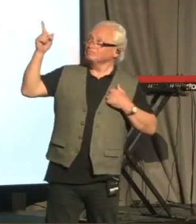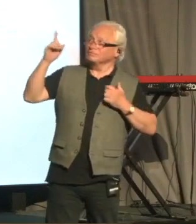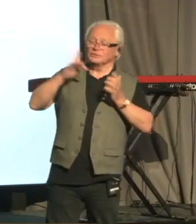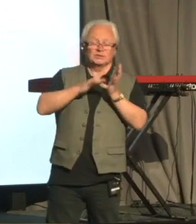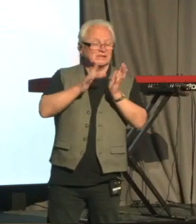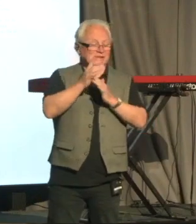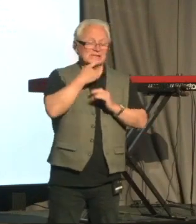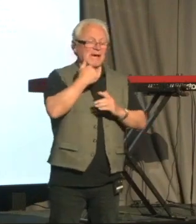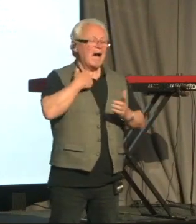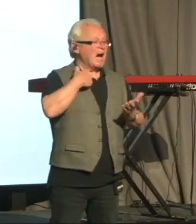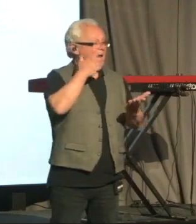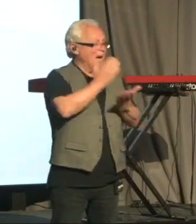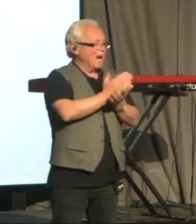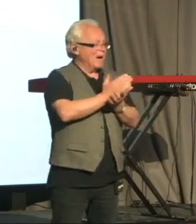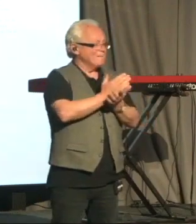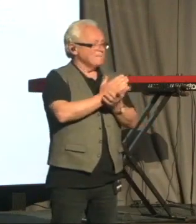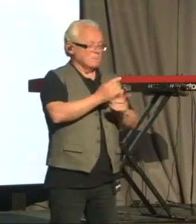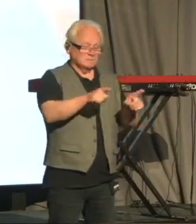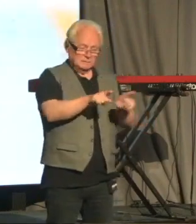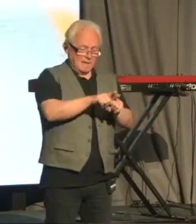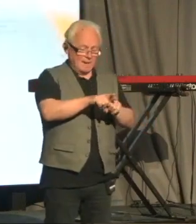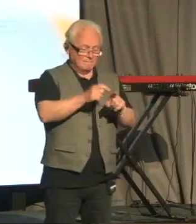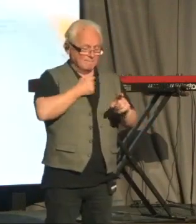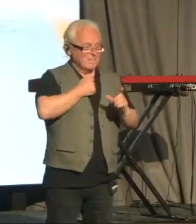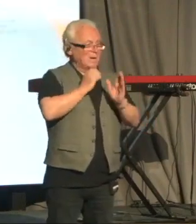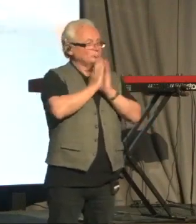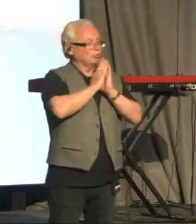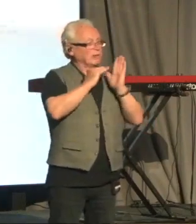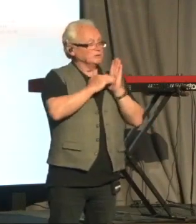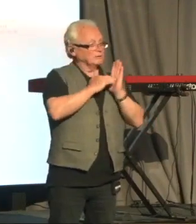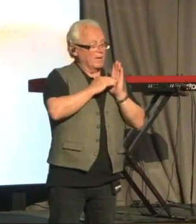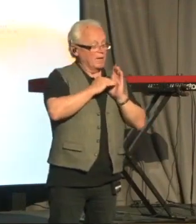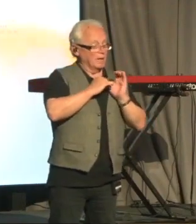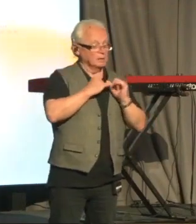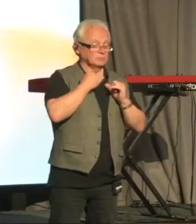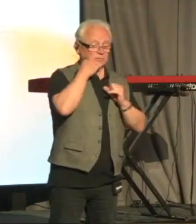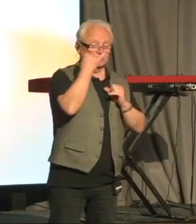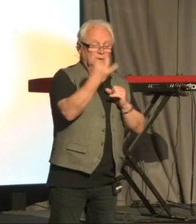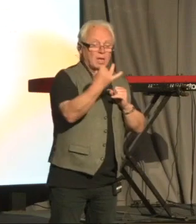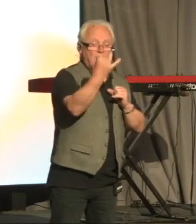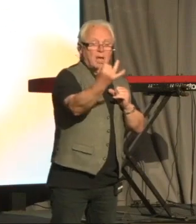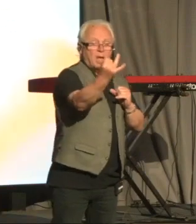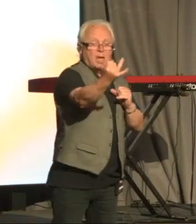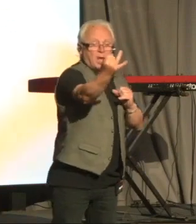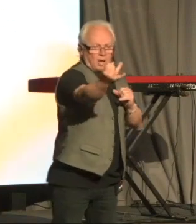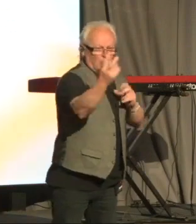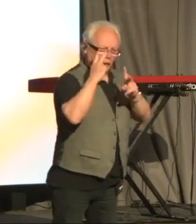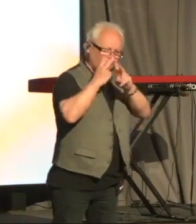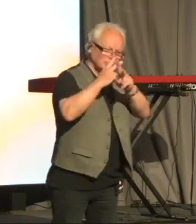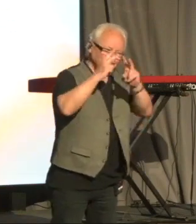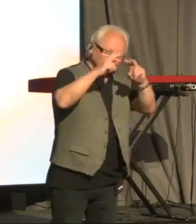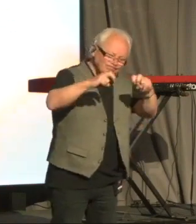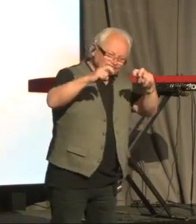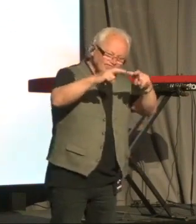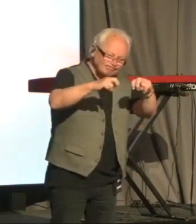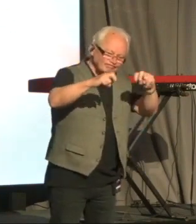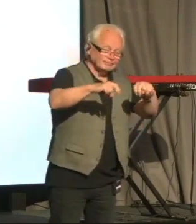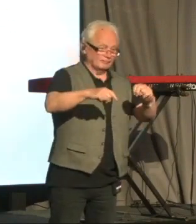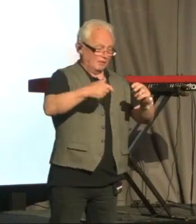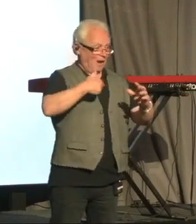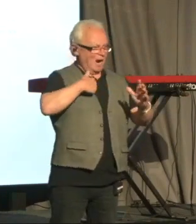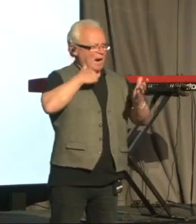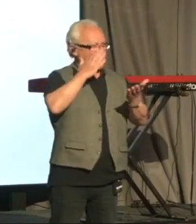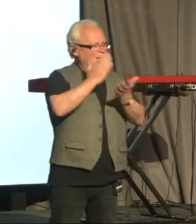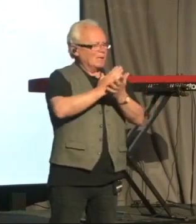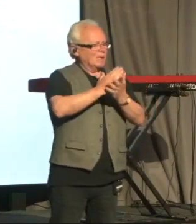is today and over the next few weeks as we look at these I am statements of Jesus, I pray that we